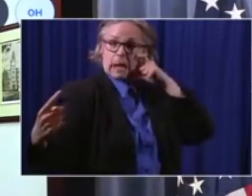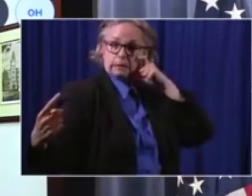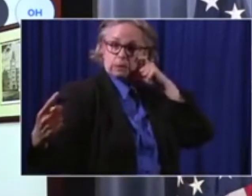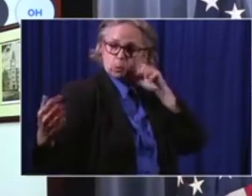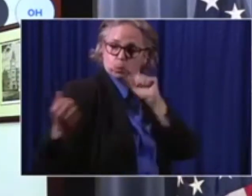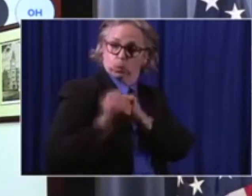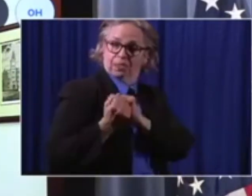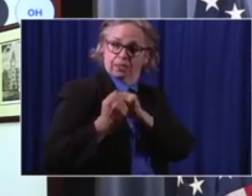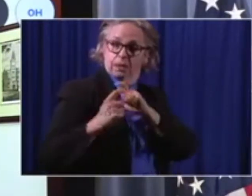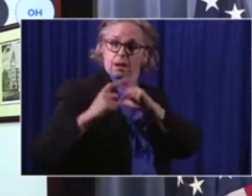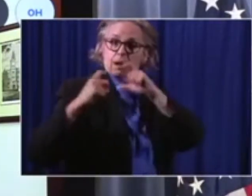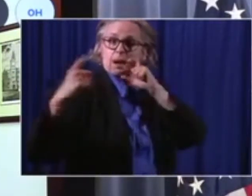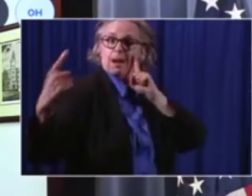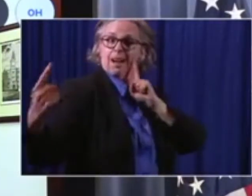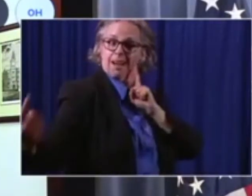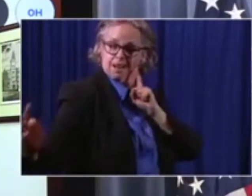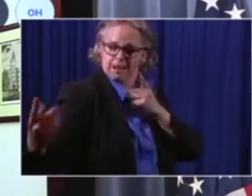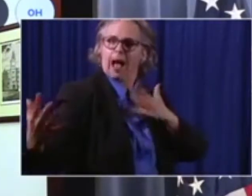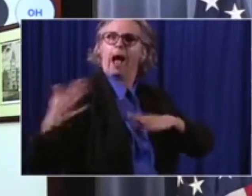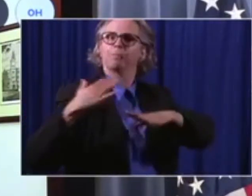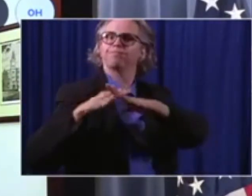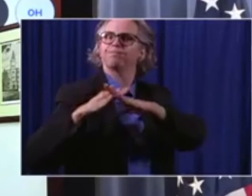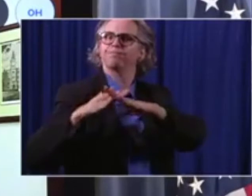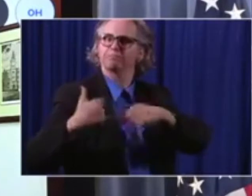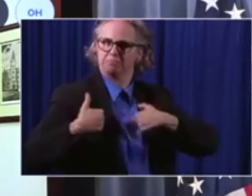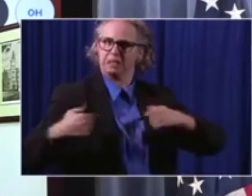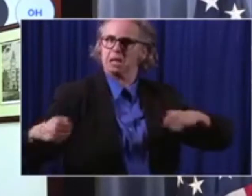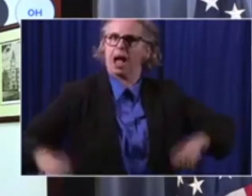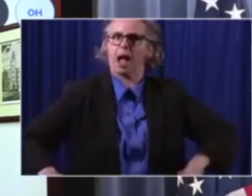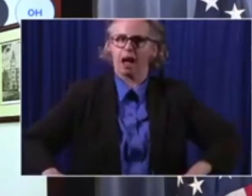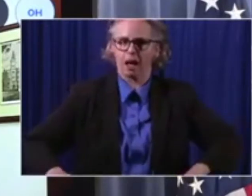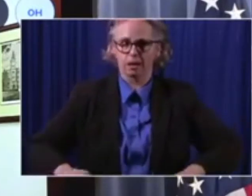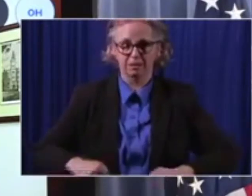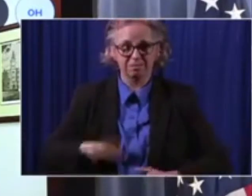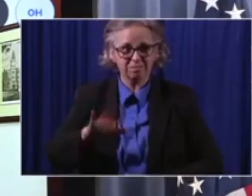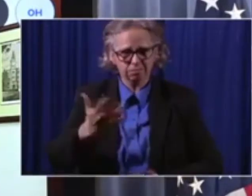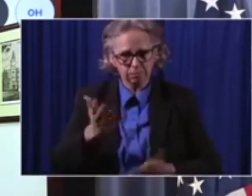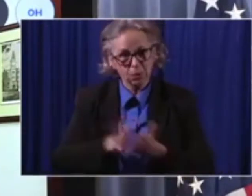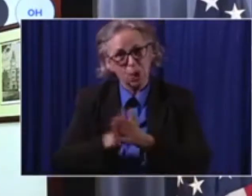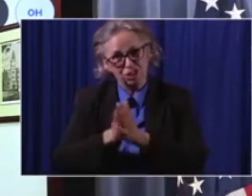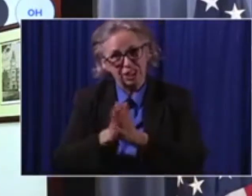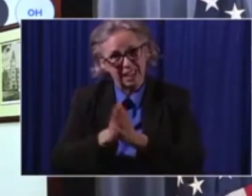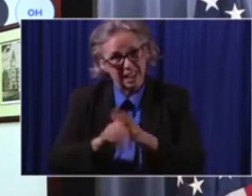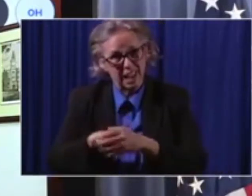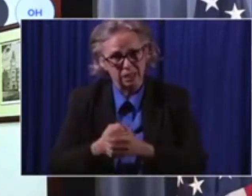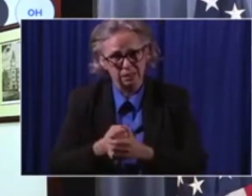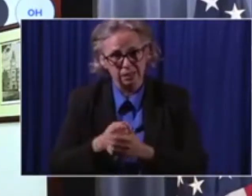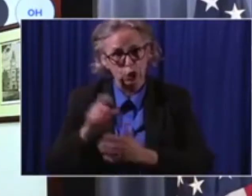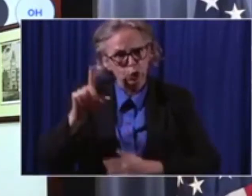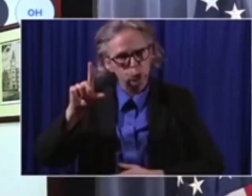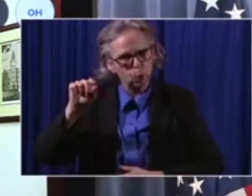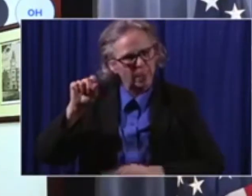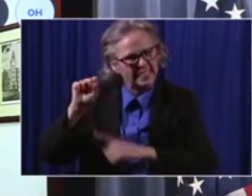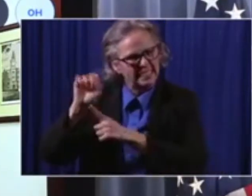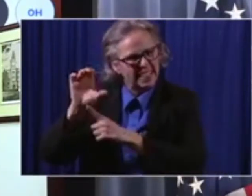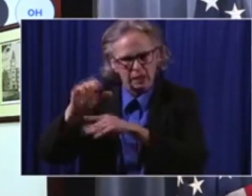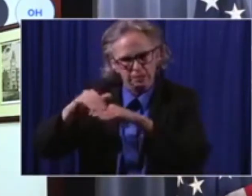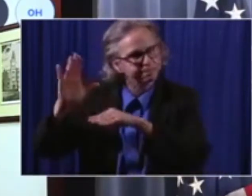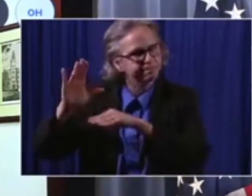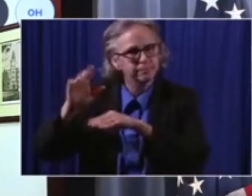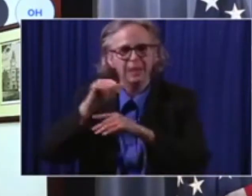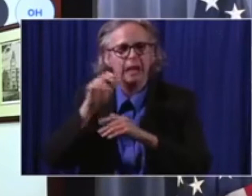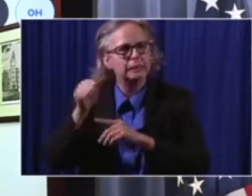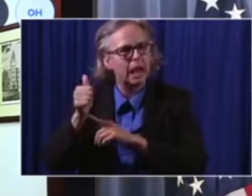routinely. Wash your hands routinely with either soap for greater than 20 seconds or with hand sanitizer. And then